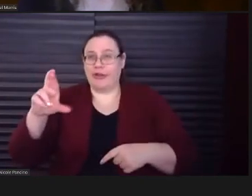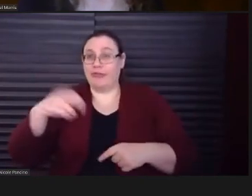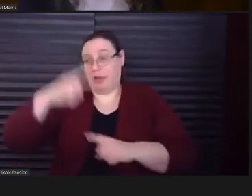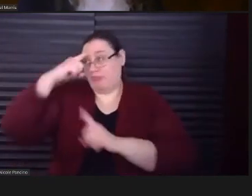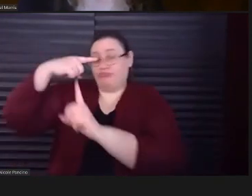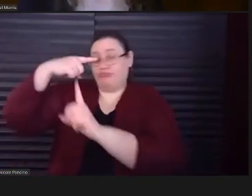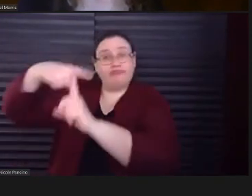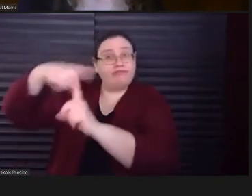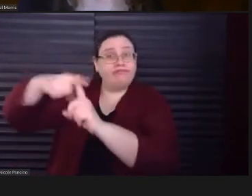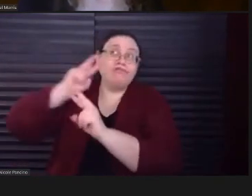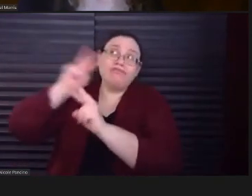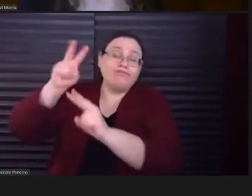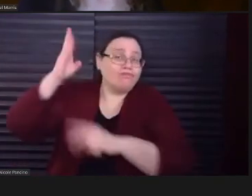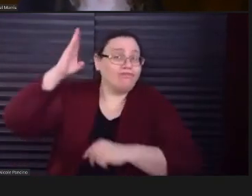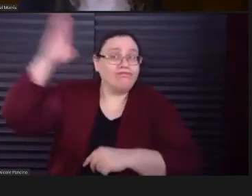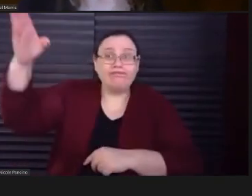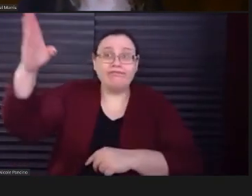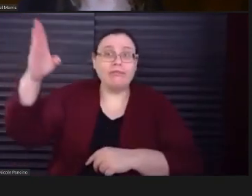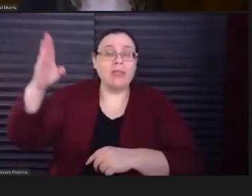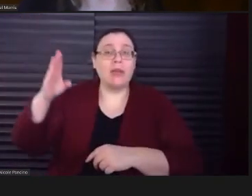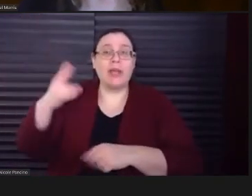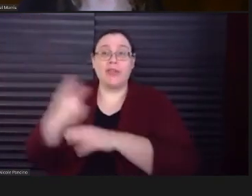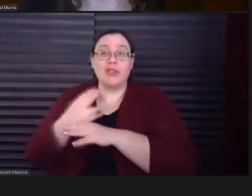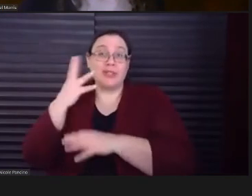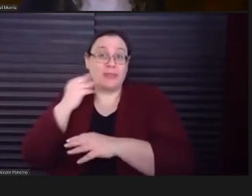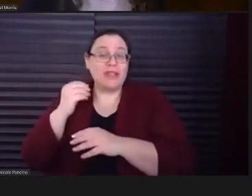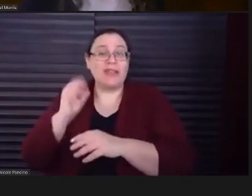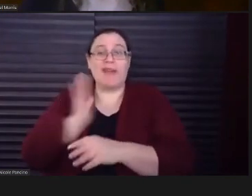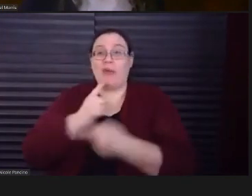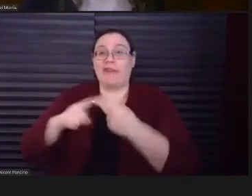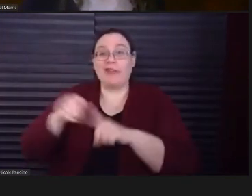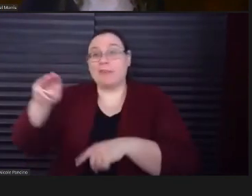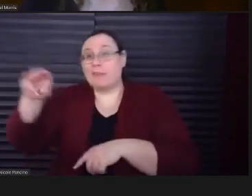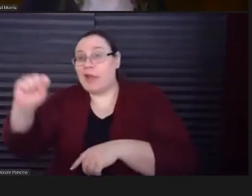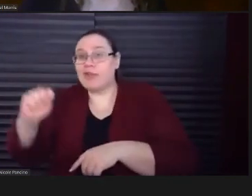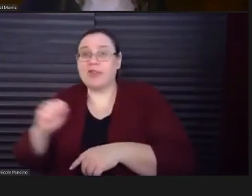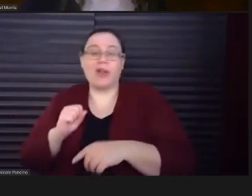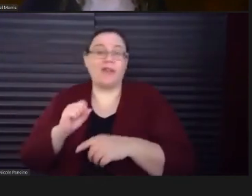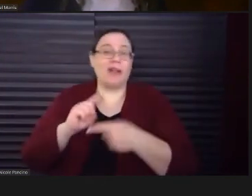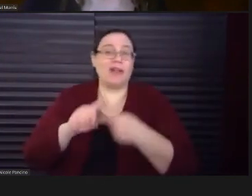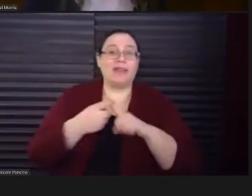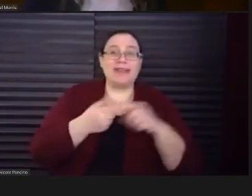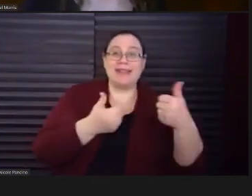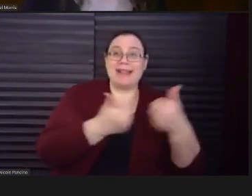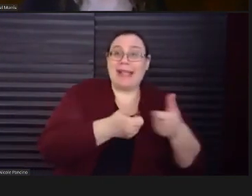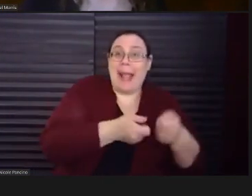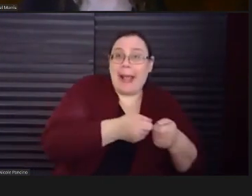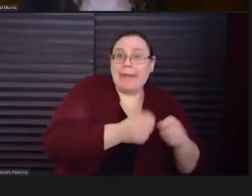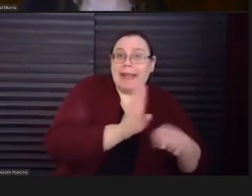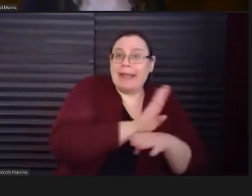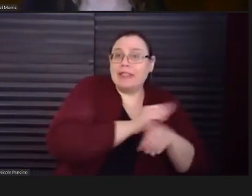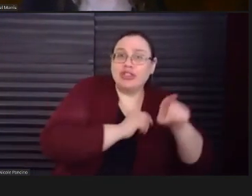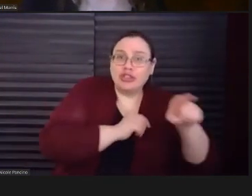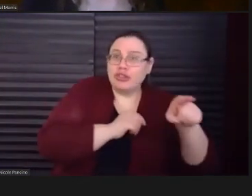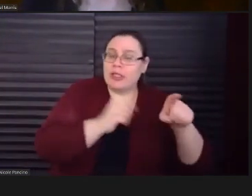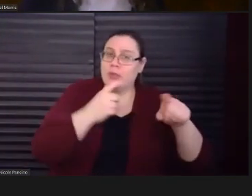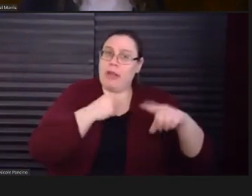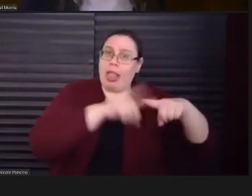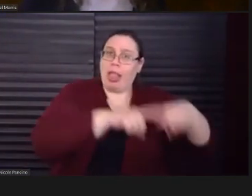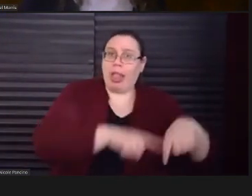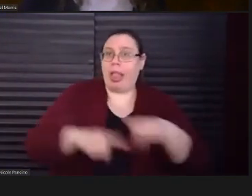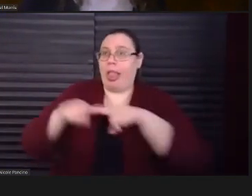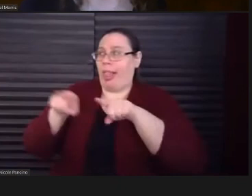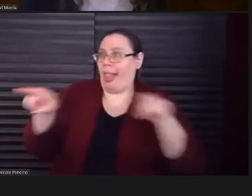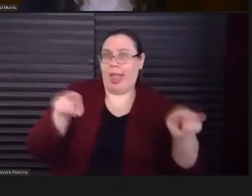are going. We have years of experience from our friends at Microsoft, from our friends in the gaming industry that we can lean on. And